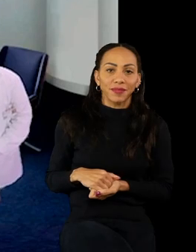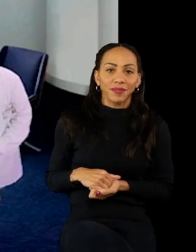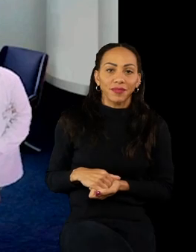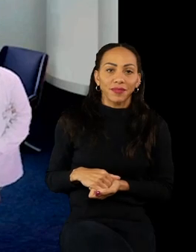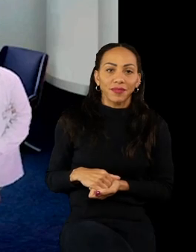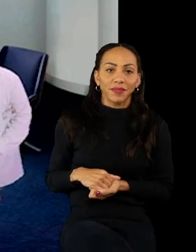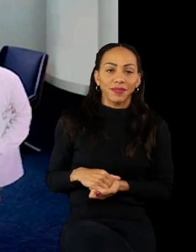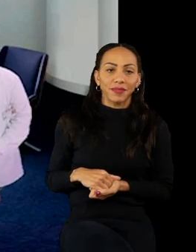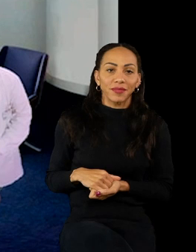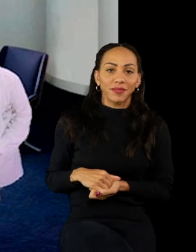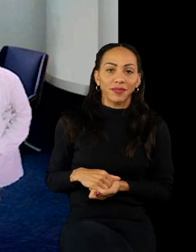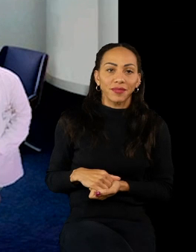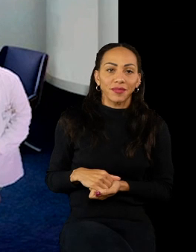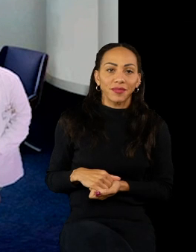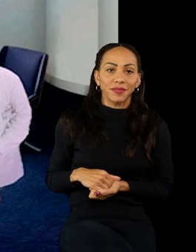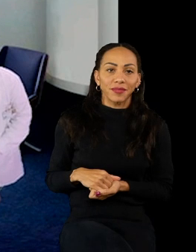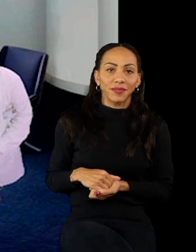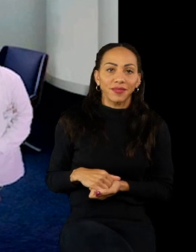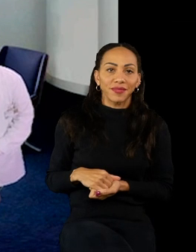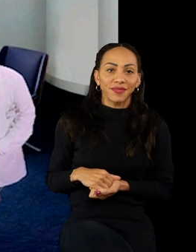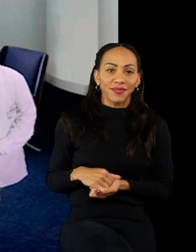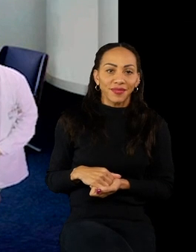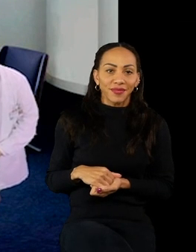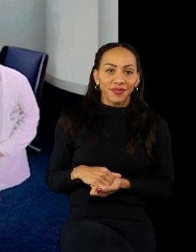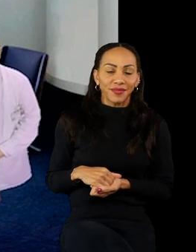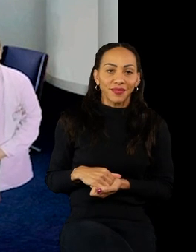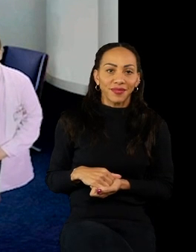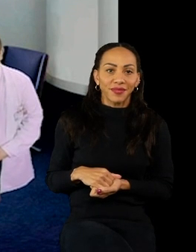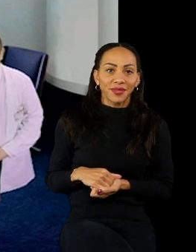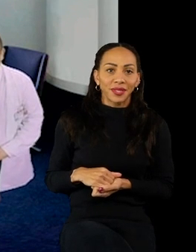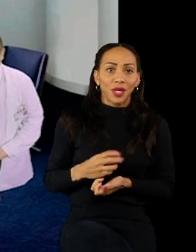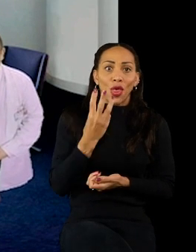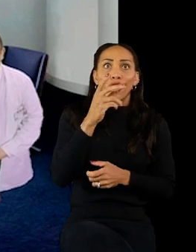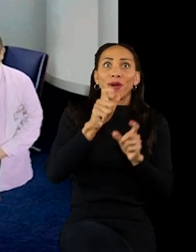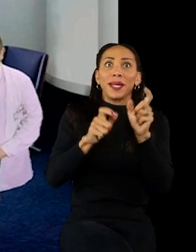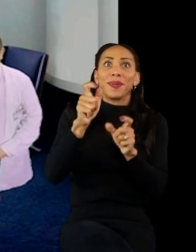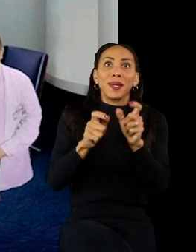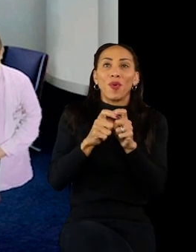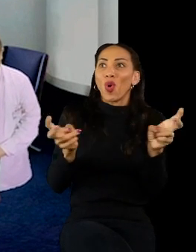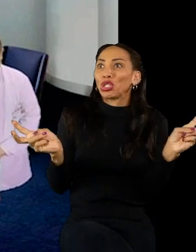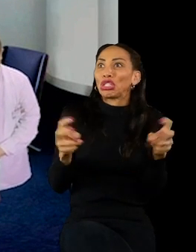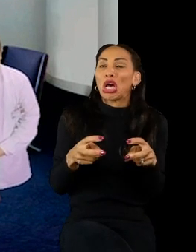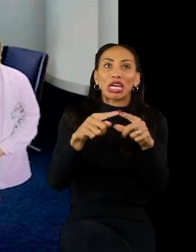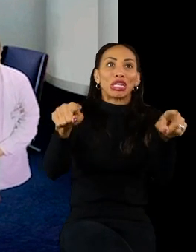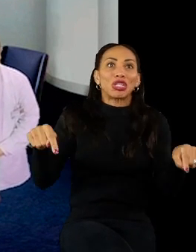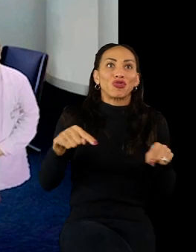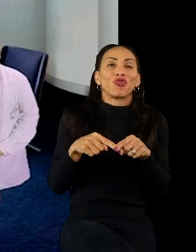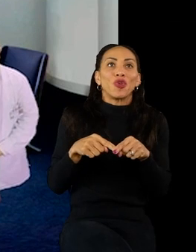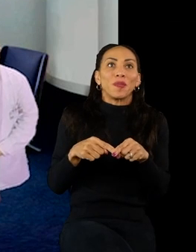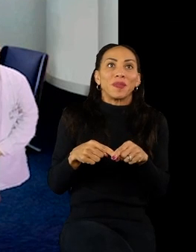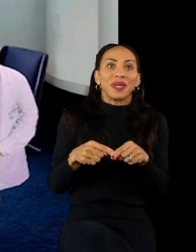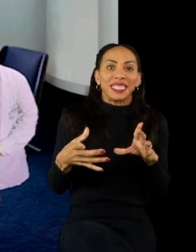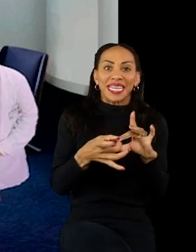Jean-Paul Sartre's No Exit. It's about three people who are stuck in this very